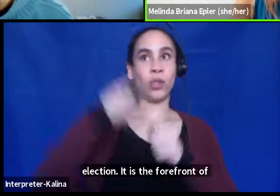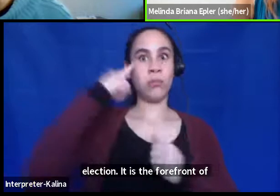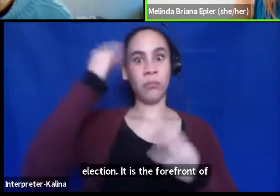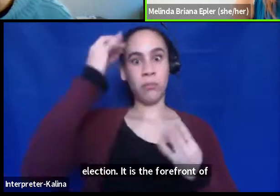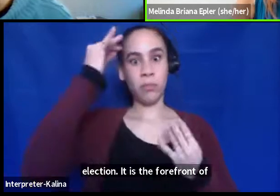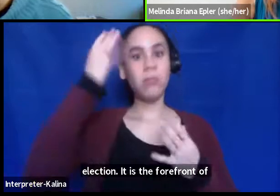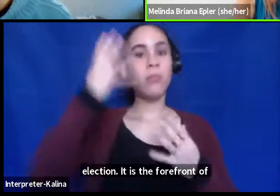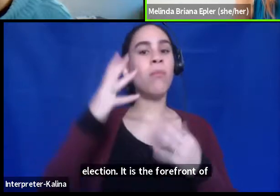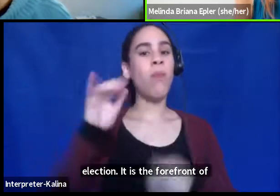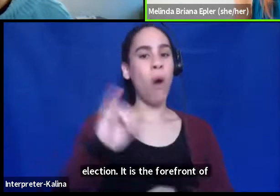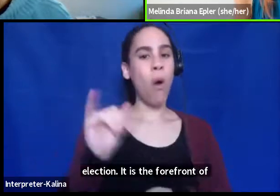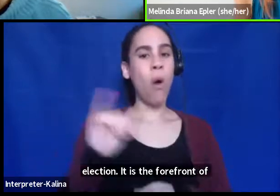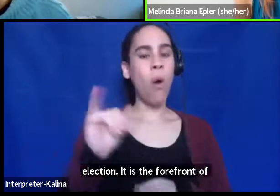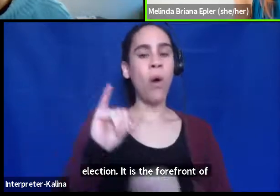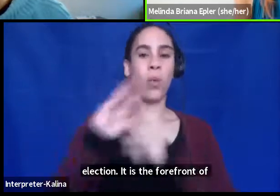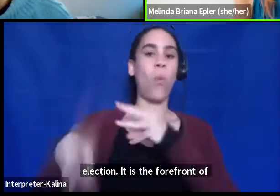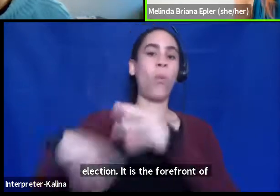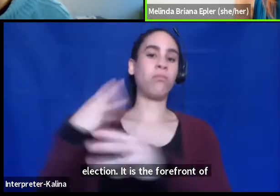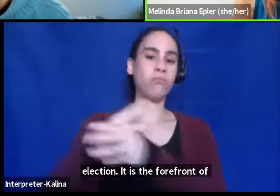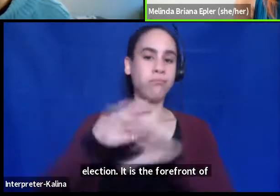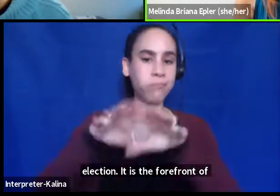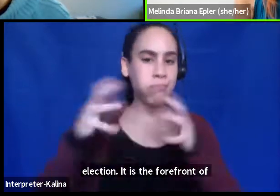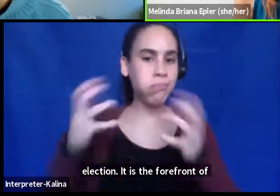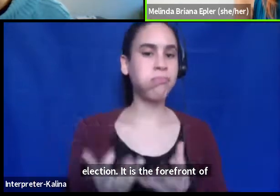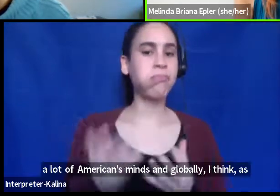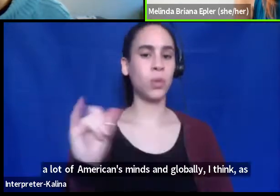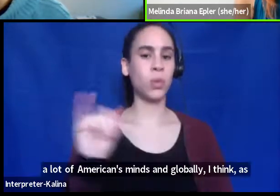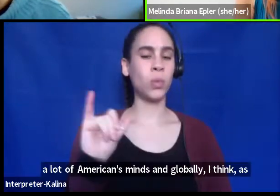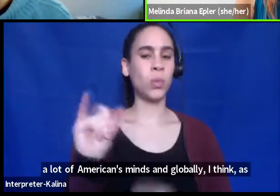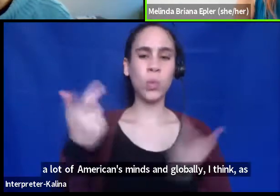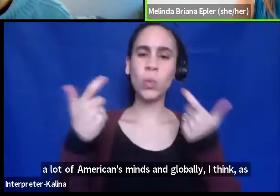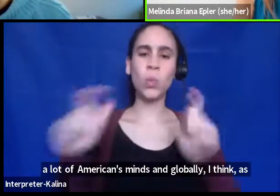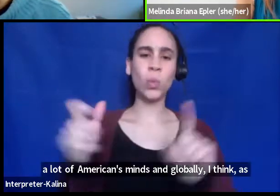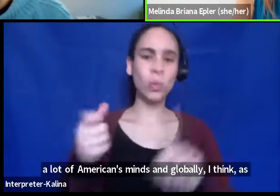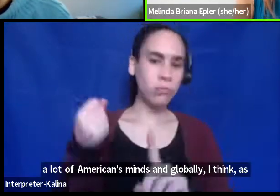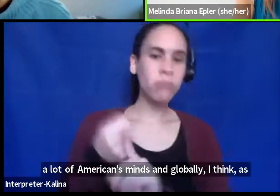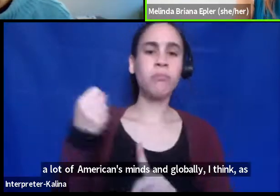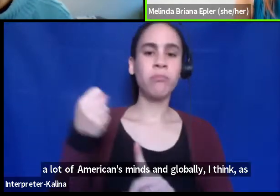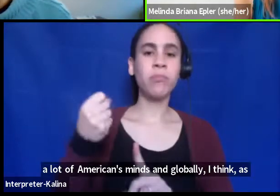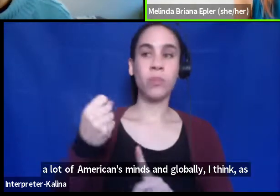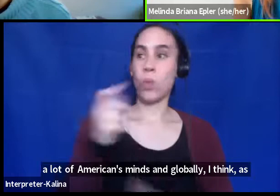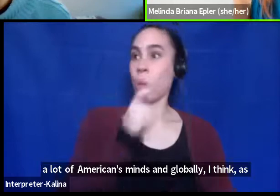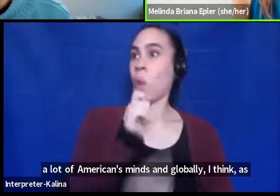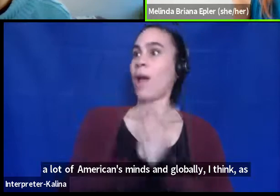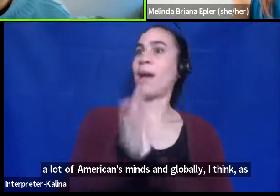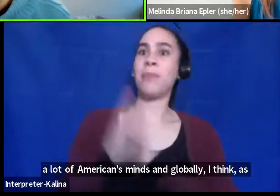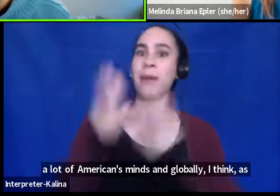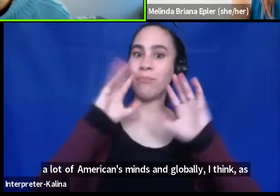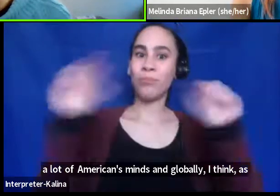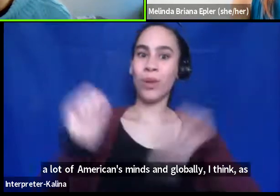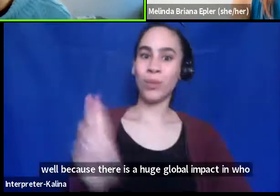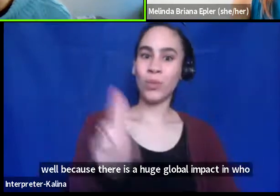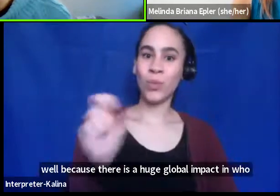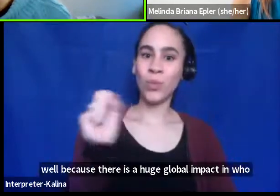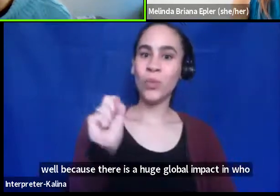a huge global impact in who becomes president of the United States. And